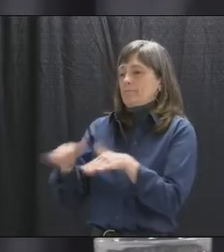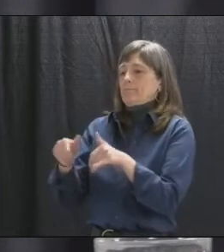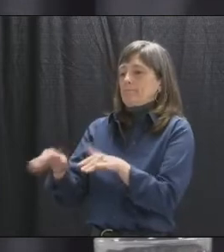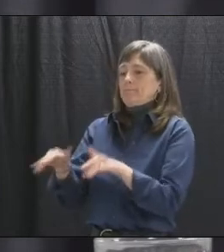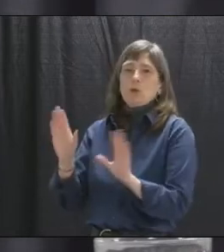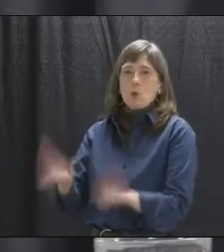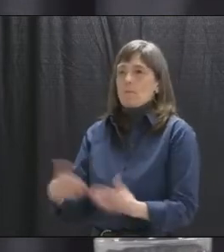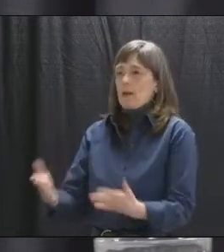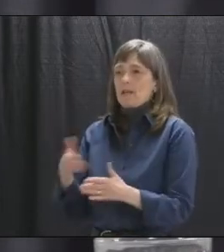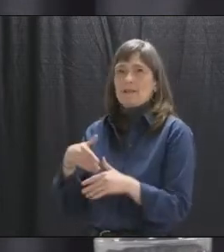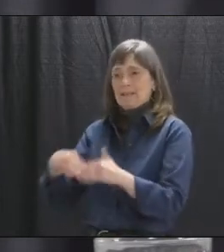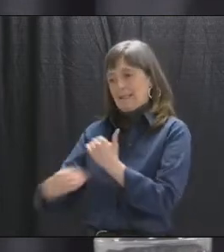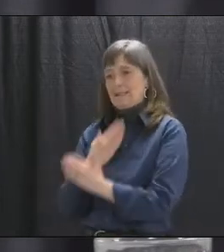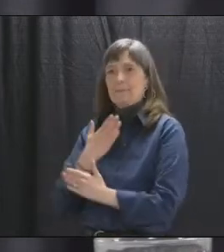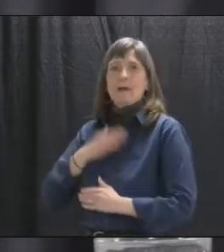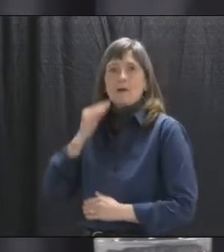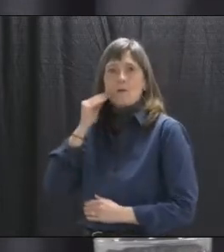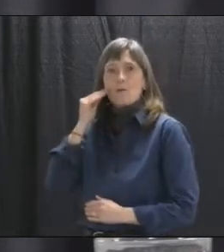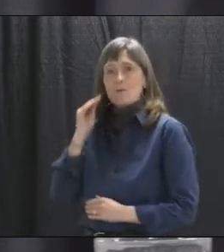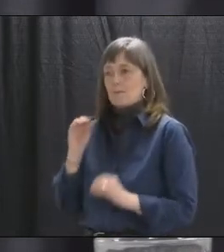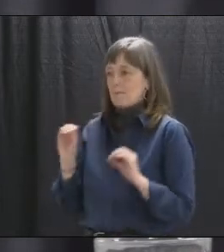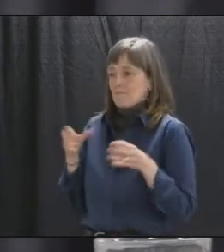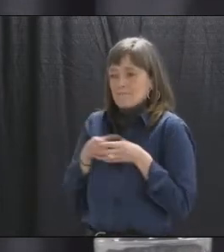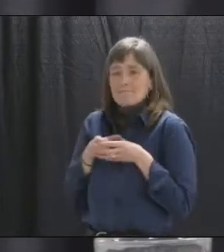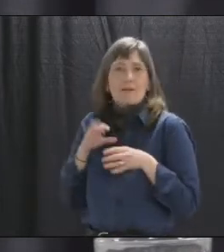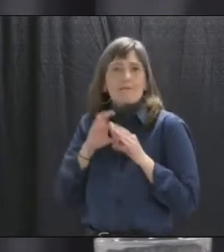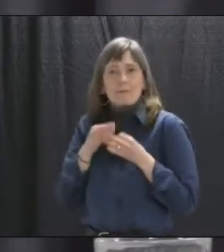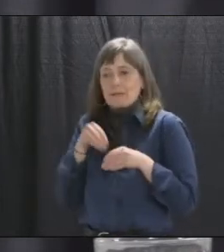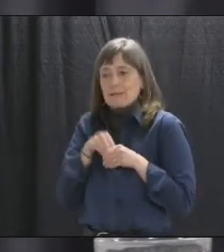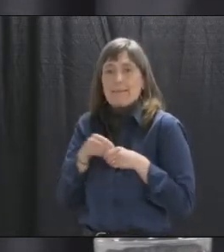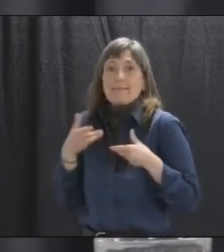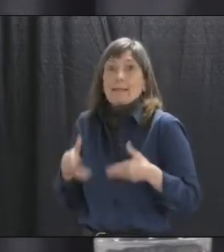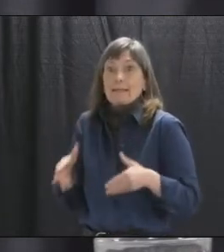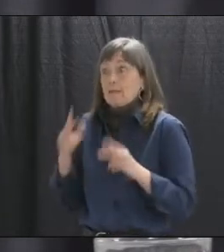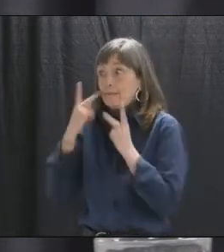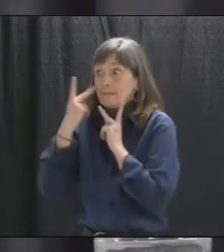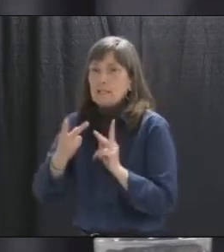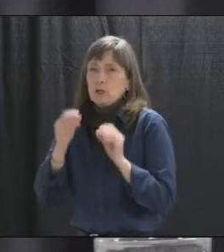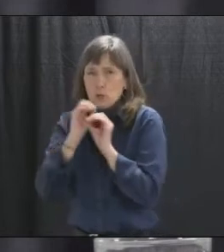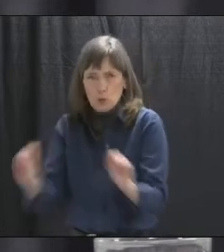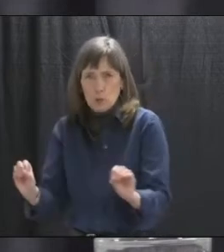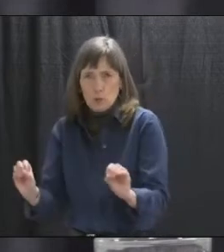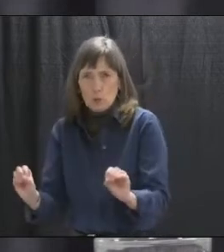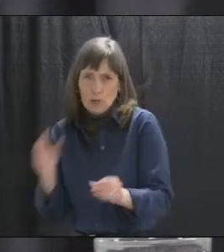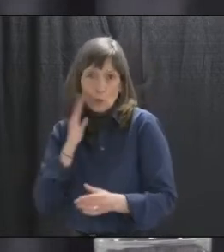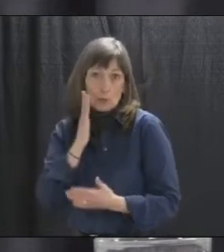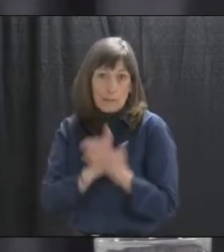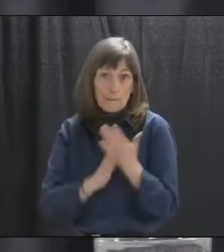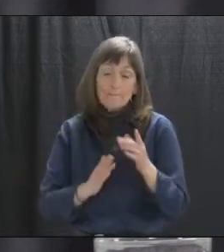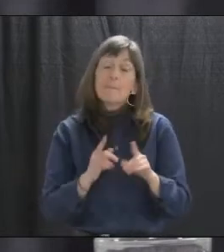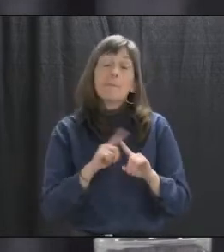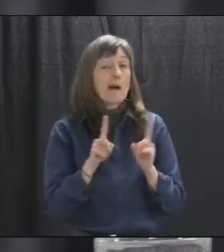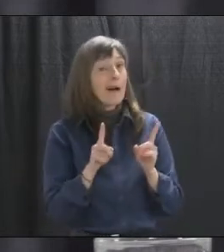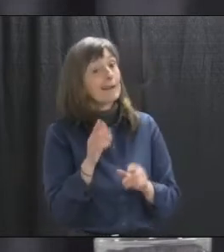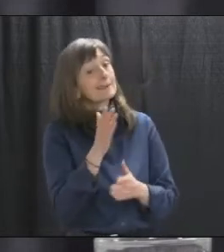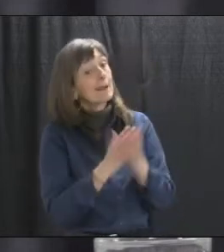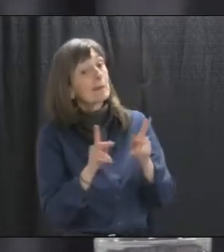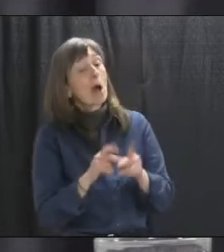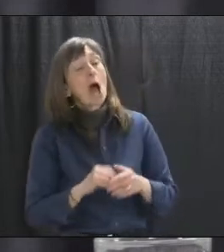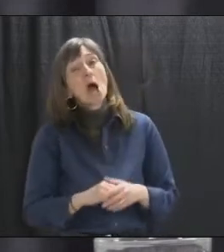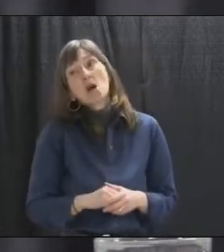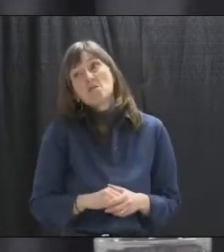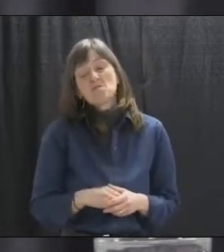house or their immediate family group they live with come visit. But I also know of folk who say, well,